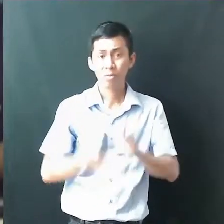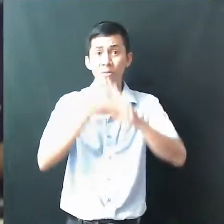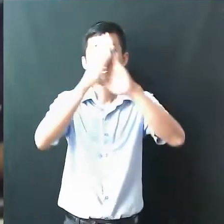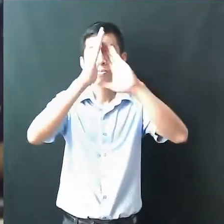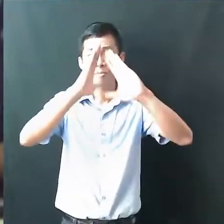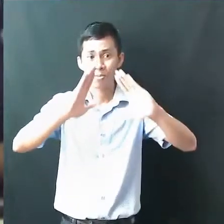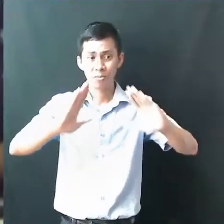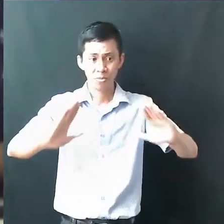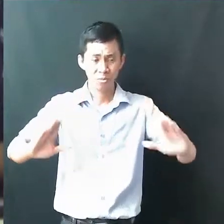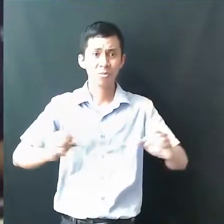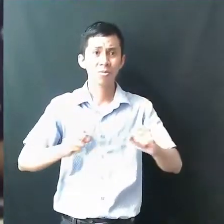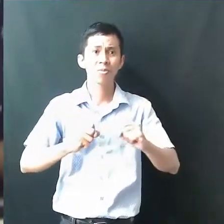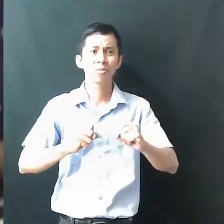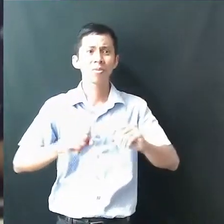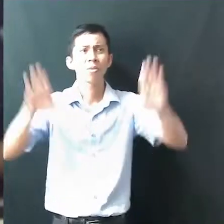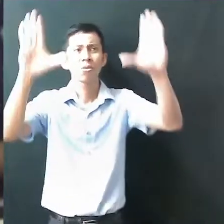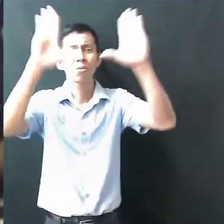it amazing how he